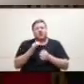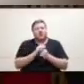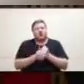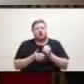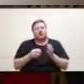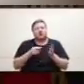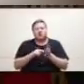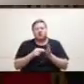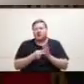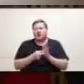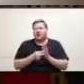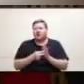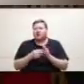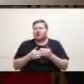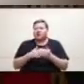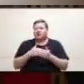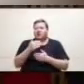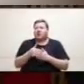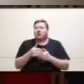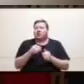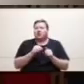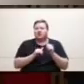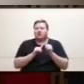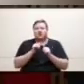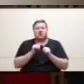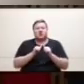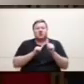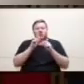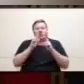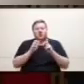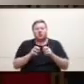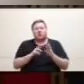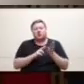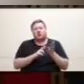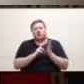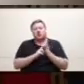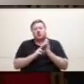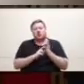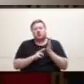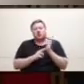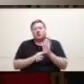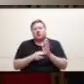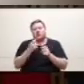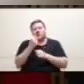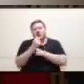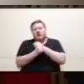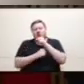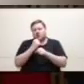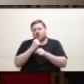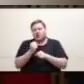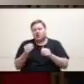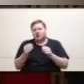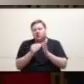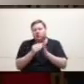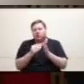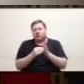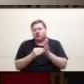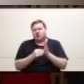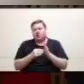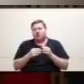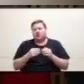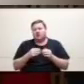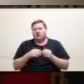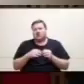to the release of the audit results for the financial year in question. And this